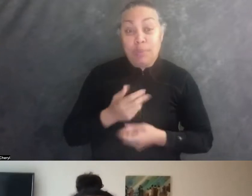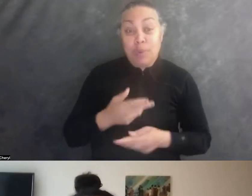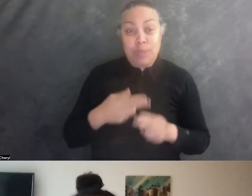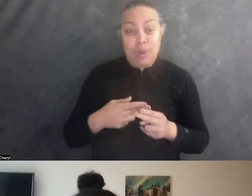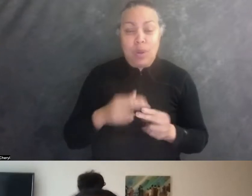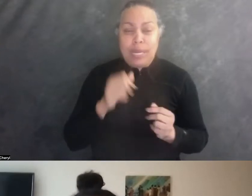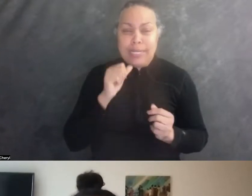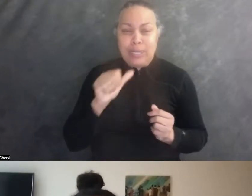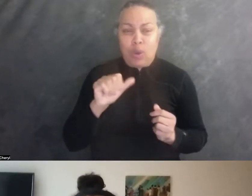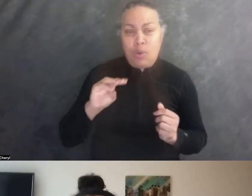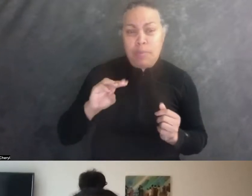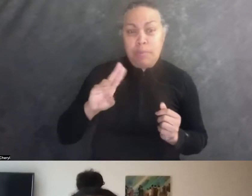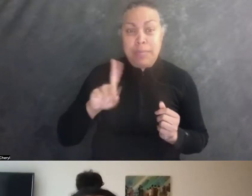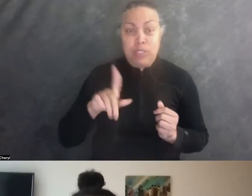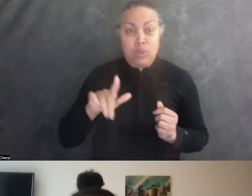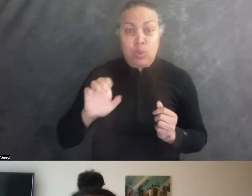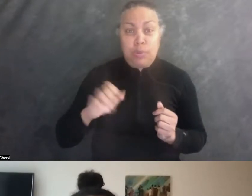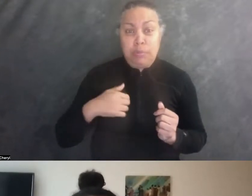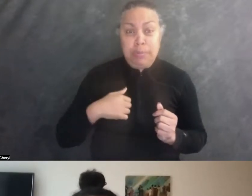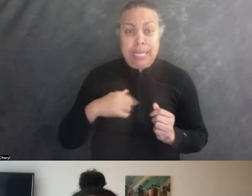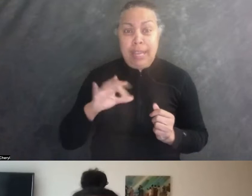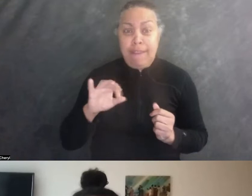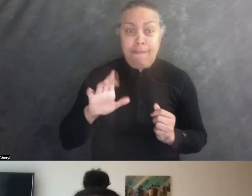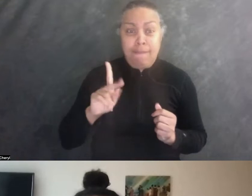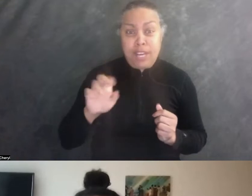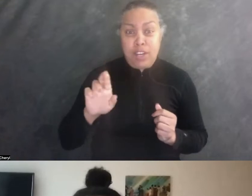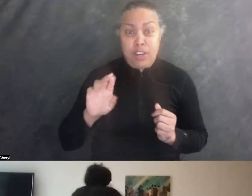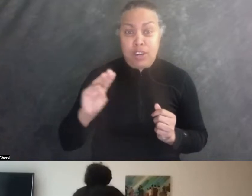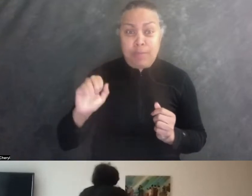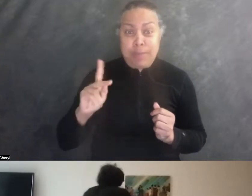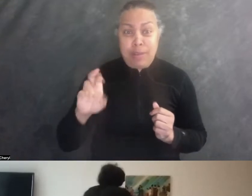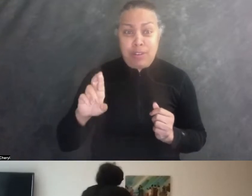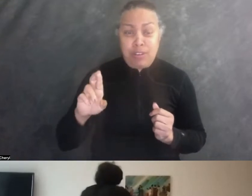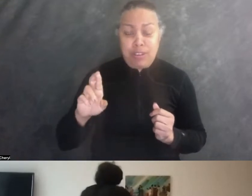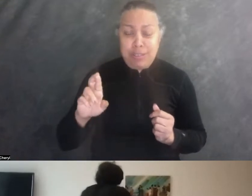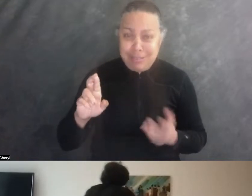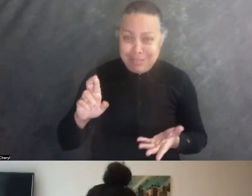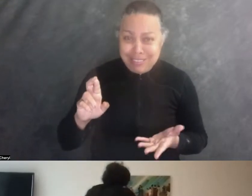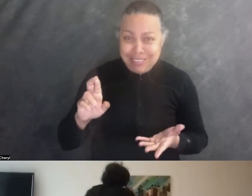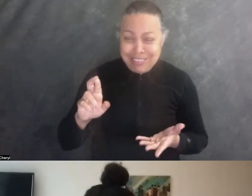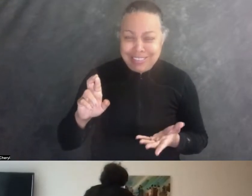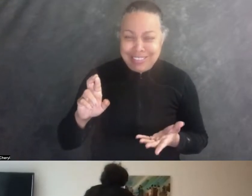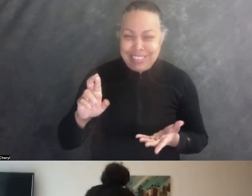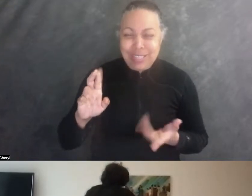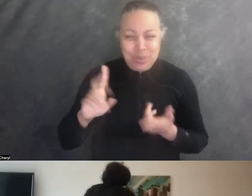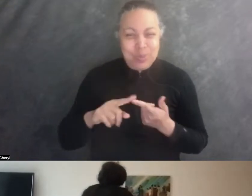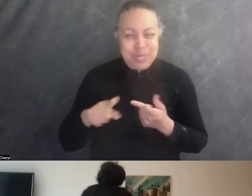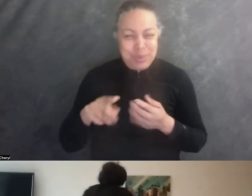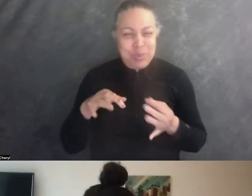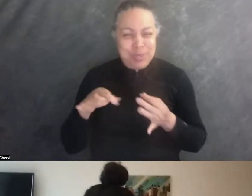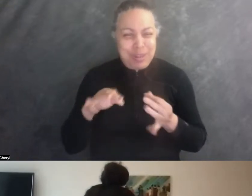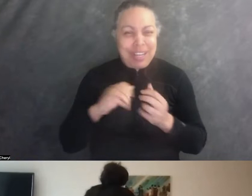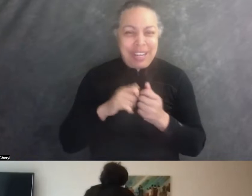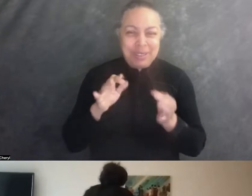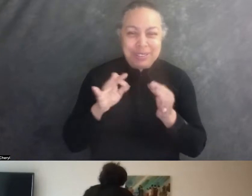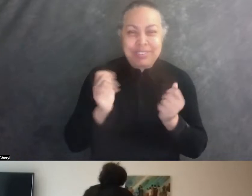Nuzzle Me, Fucker Maker," and like it just like there's a certain level of, and when you describe how you described